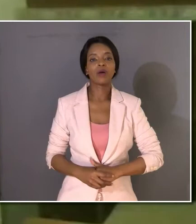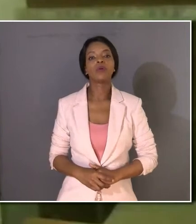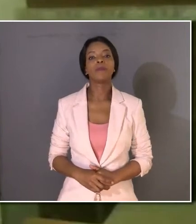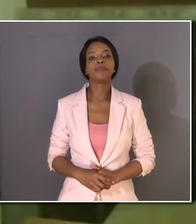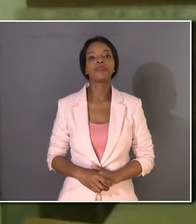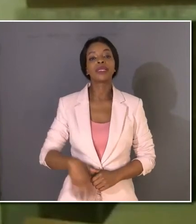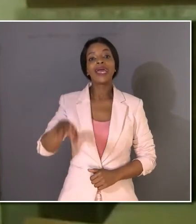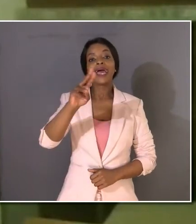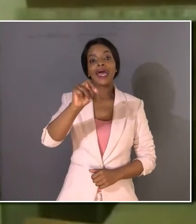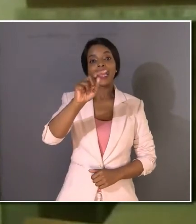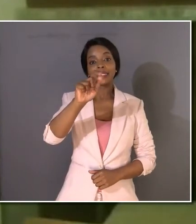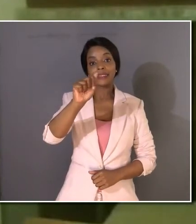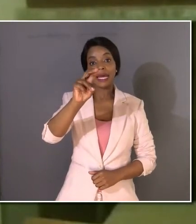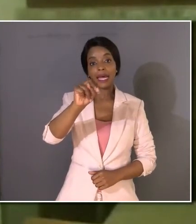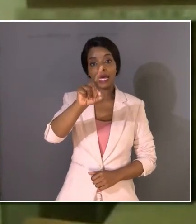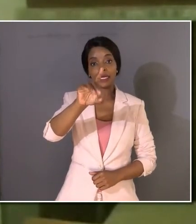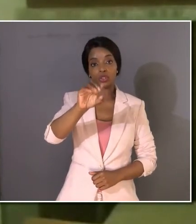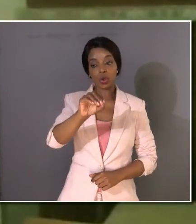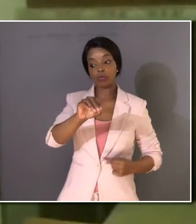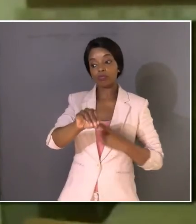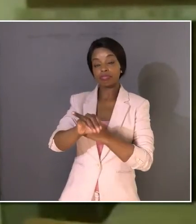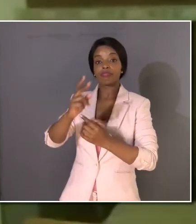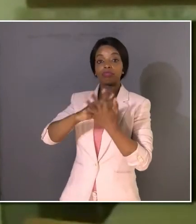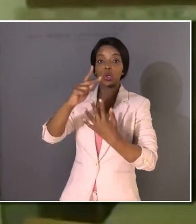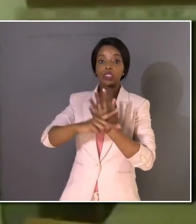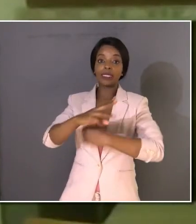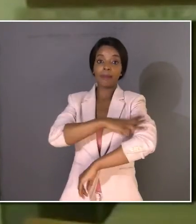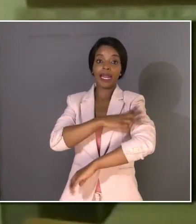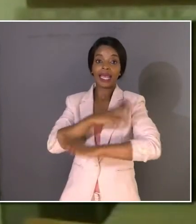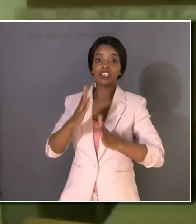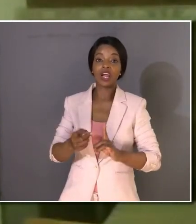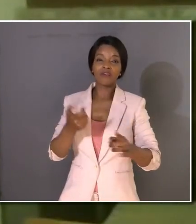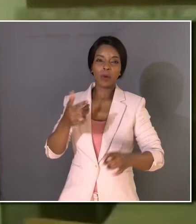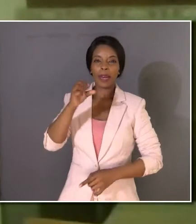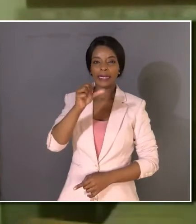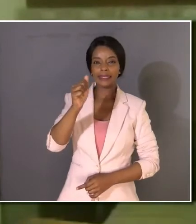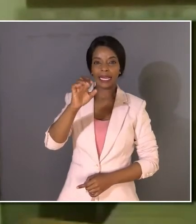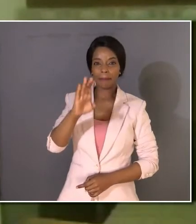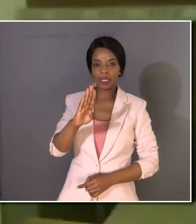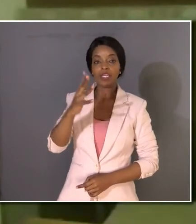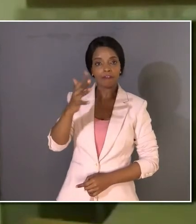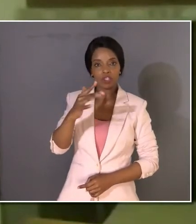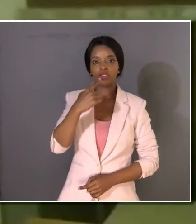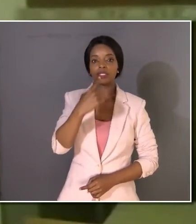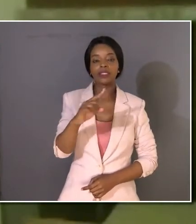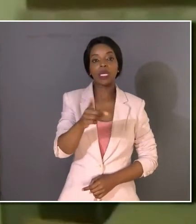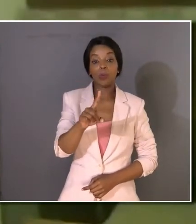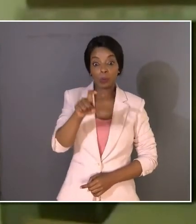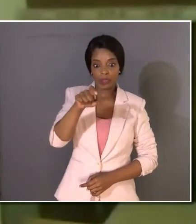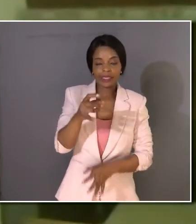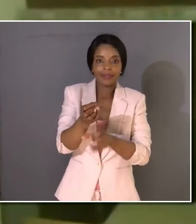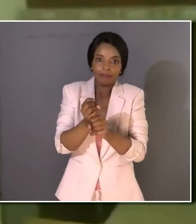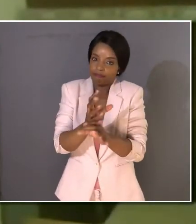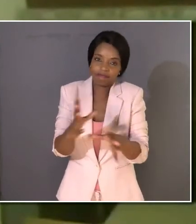know, this is the beginning of a journey for us. We are not a prize giving. We are really